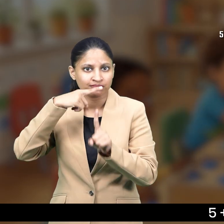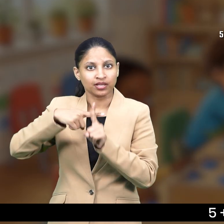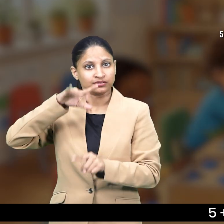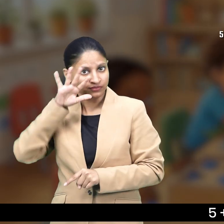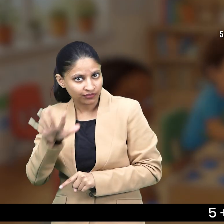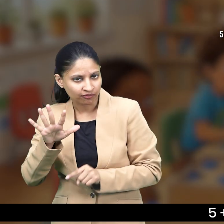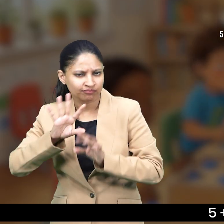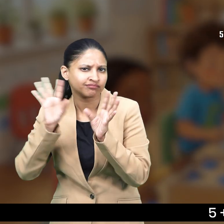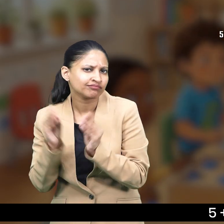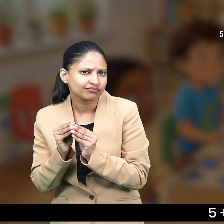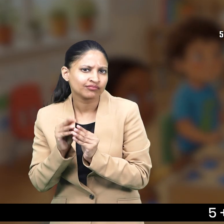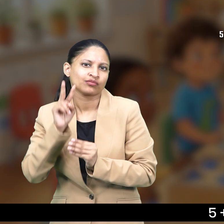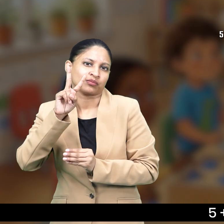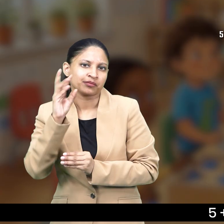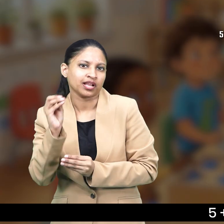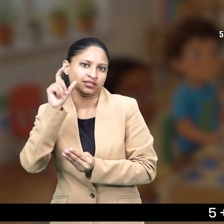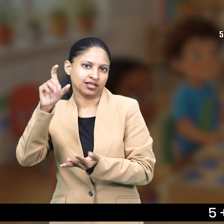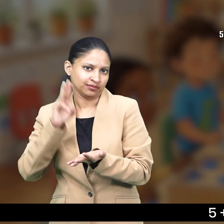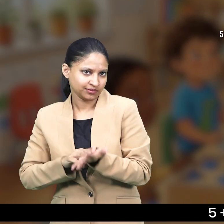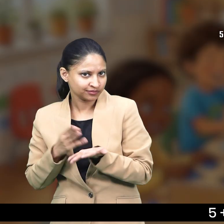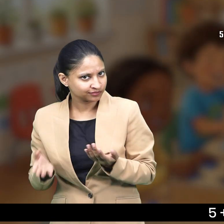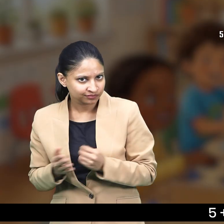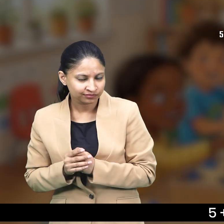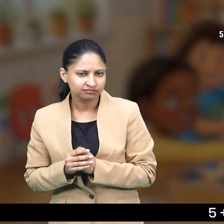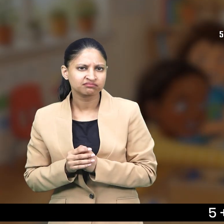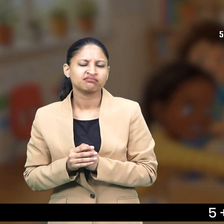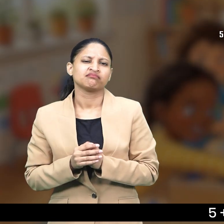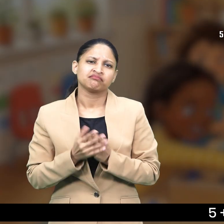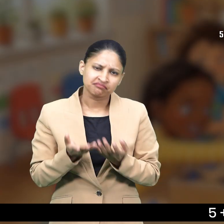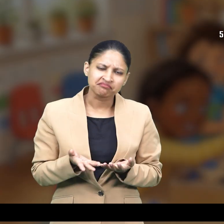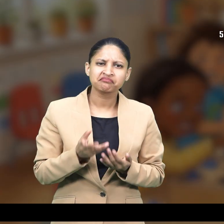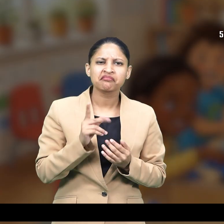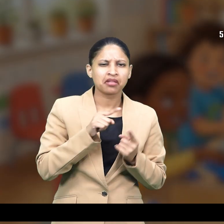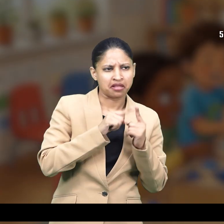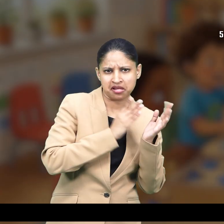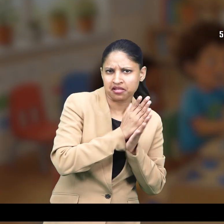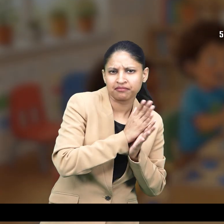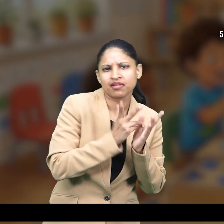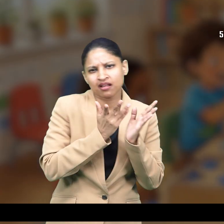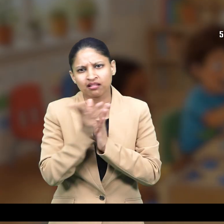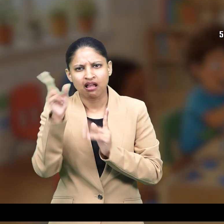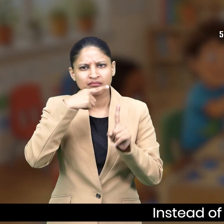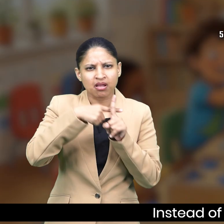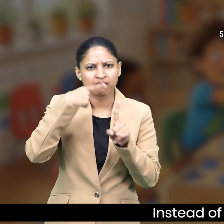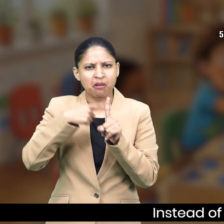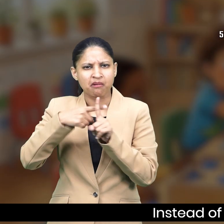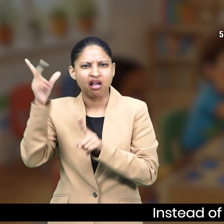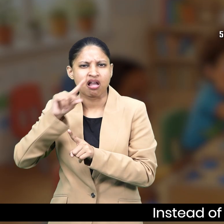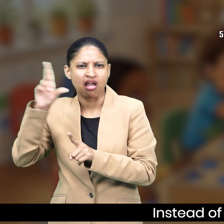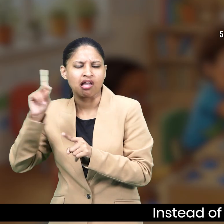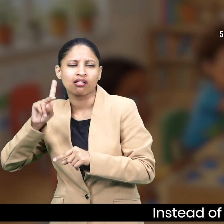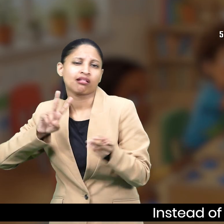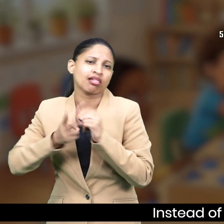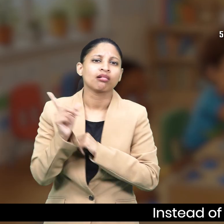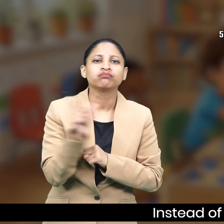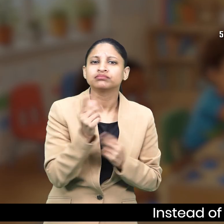5 plus 5 is equal to 20 cm. Step 2. Instead of